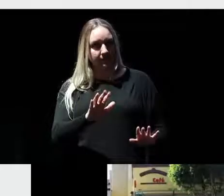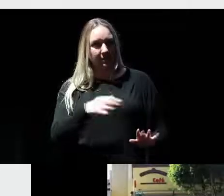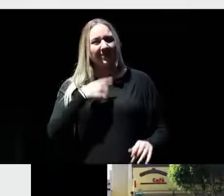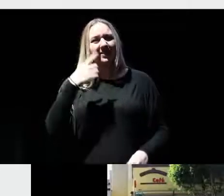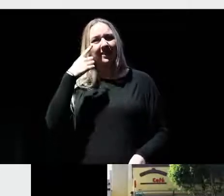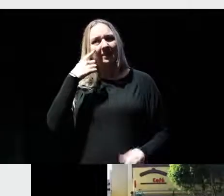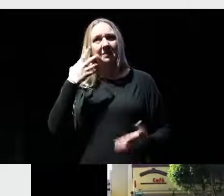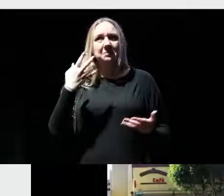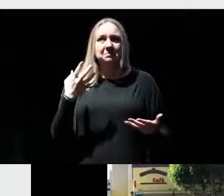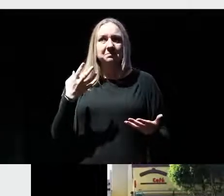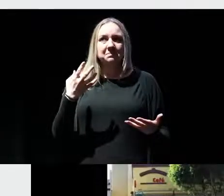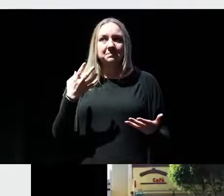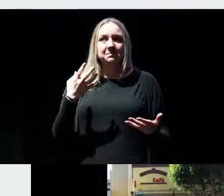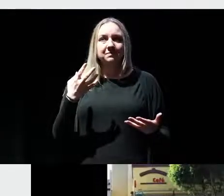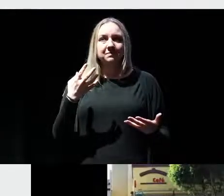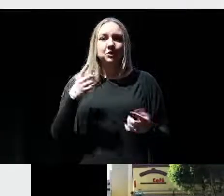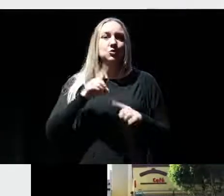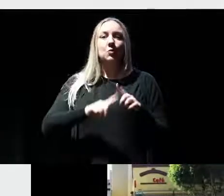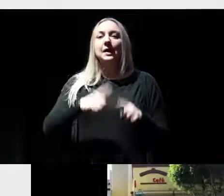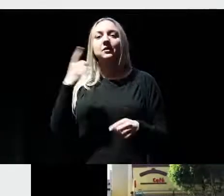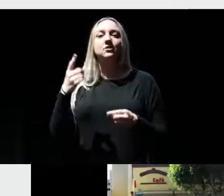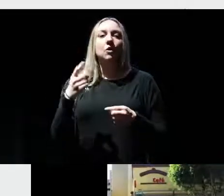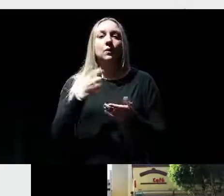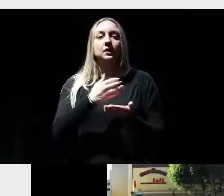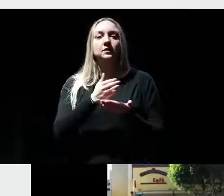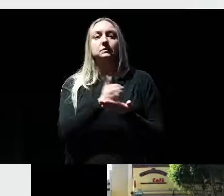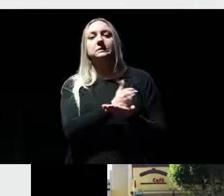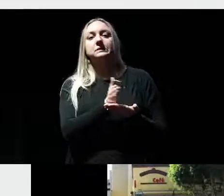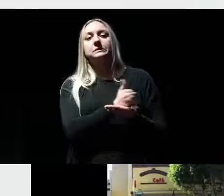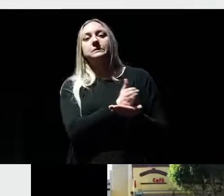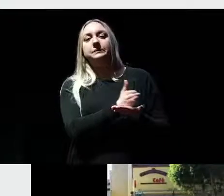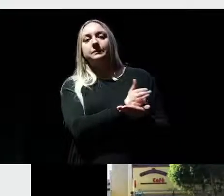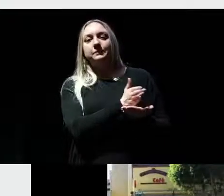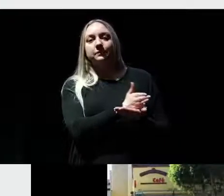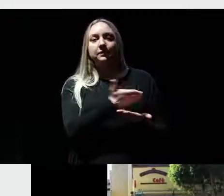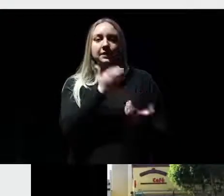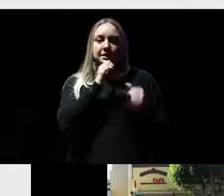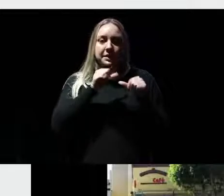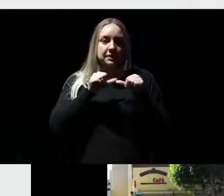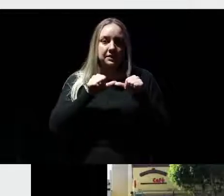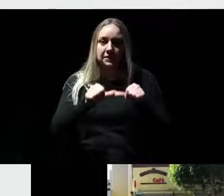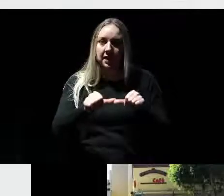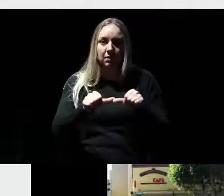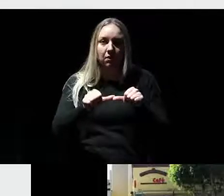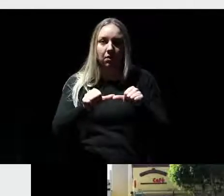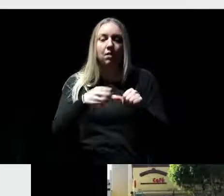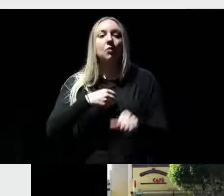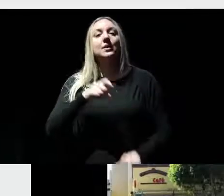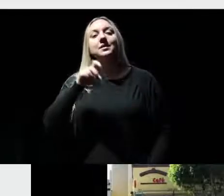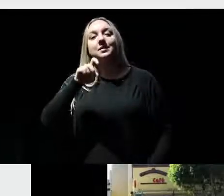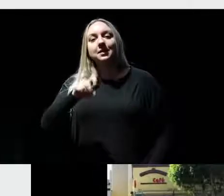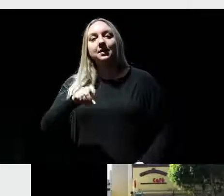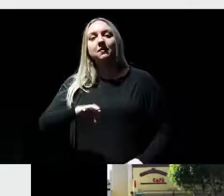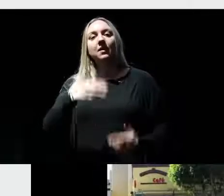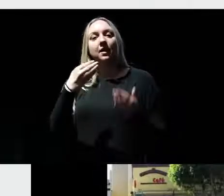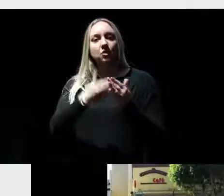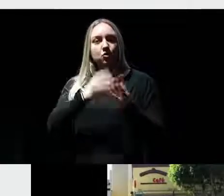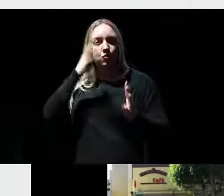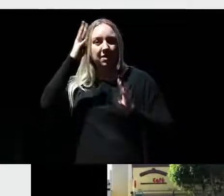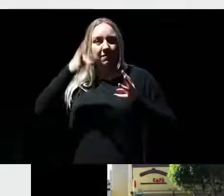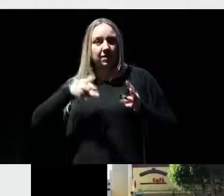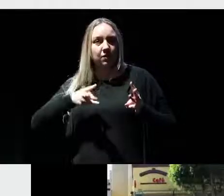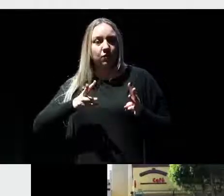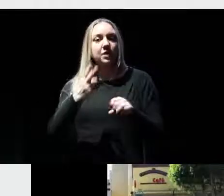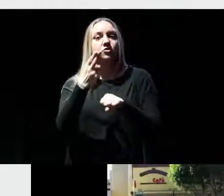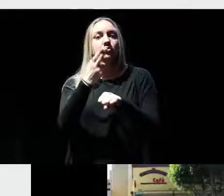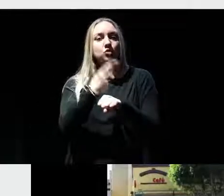untenable solution if you start to think about the sustainability concerns in the city. We have to find ways of using even maybe